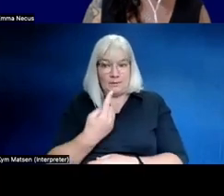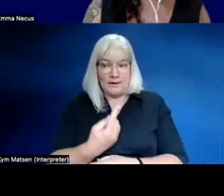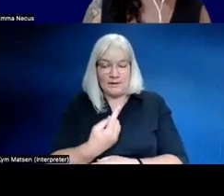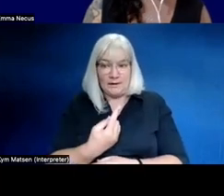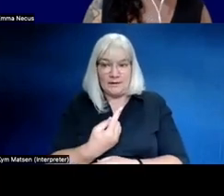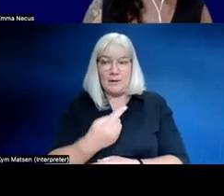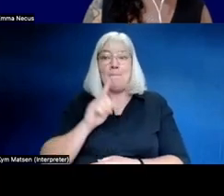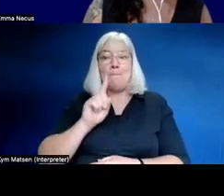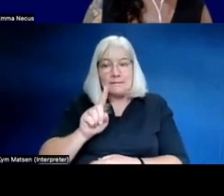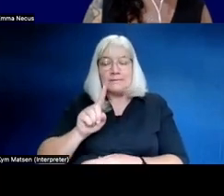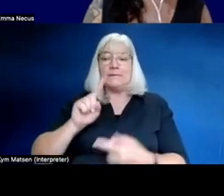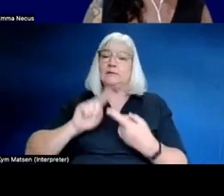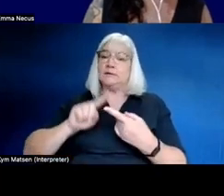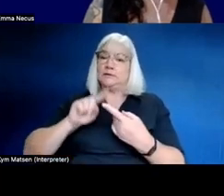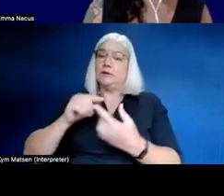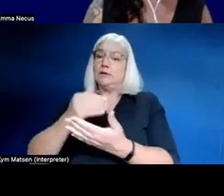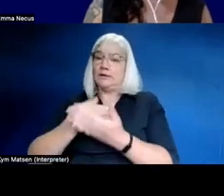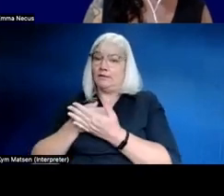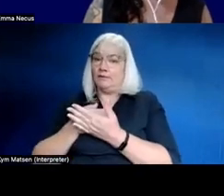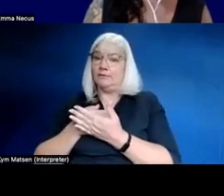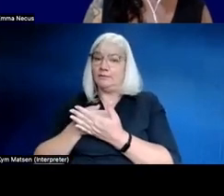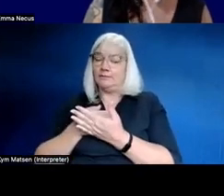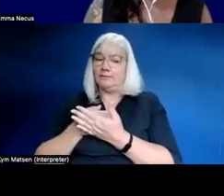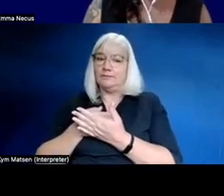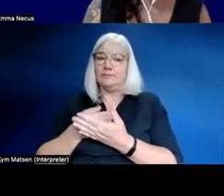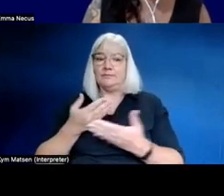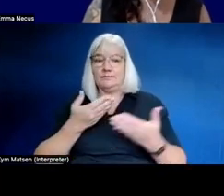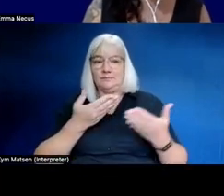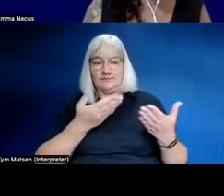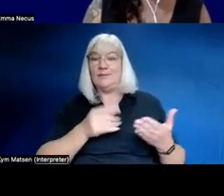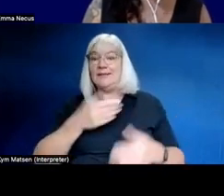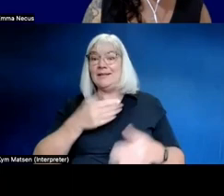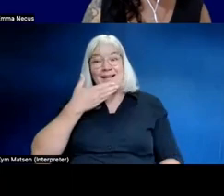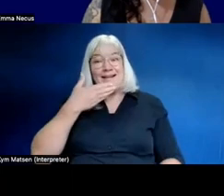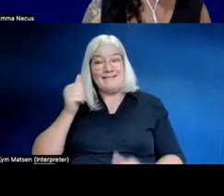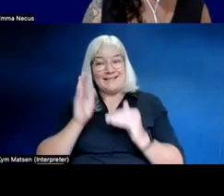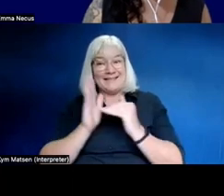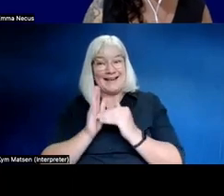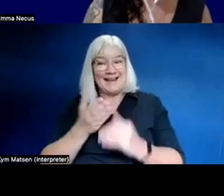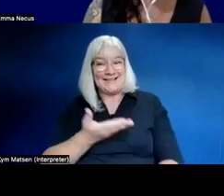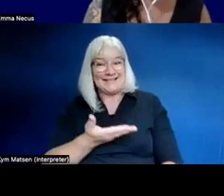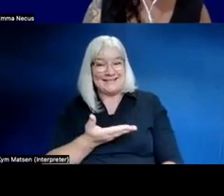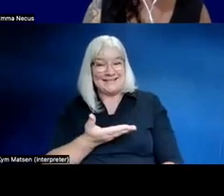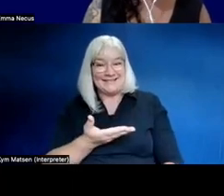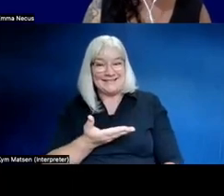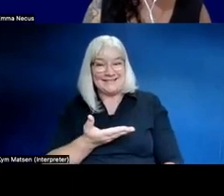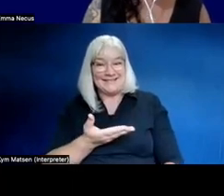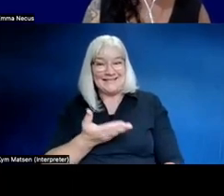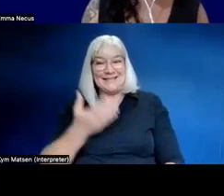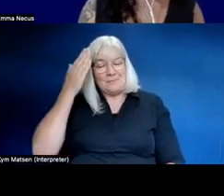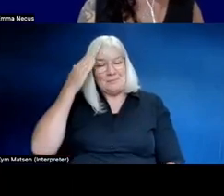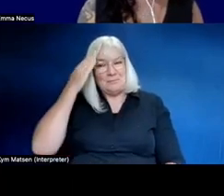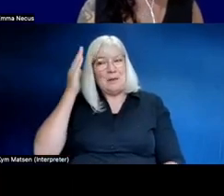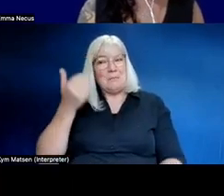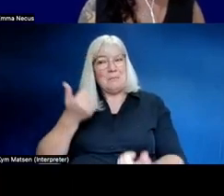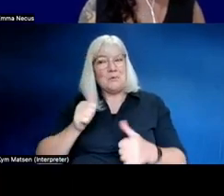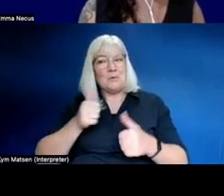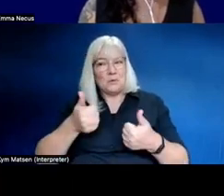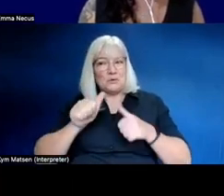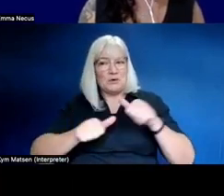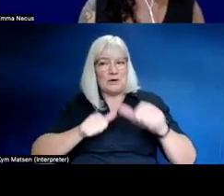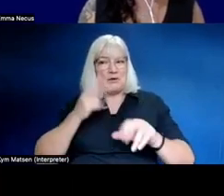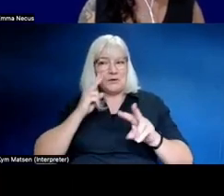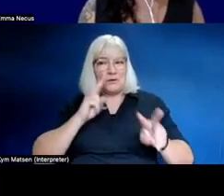safety. So this is Bella in her lovely chair, where Mum is using some lovely strategies. So we'll just watch this video. You